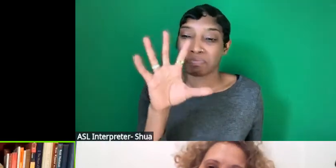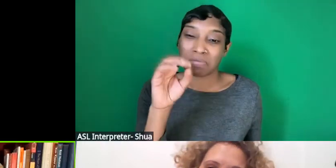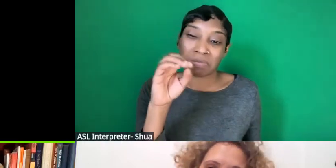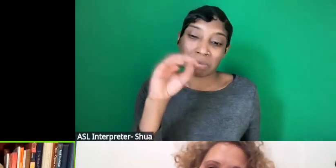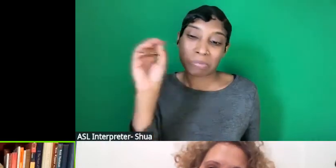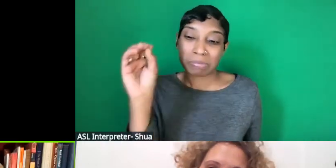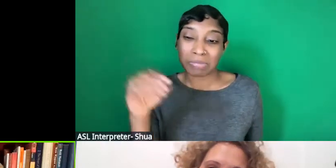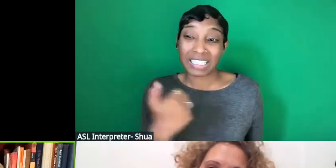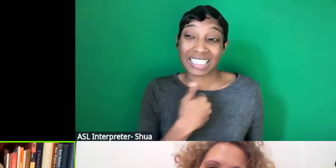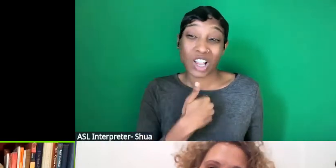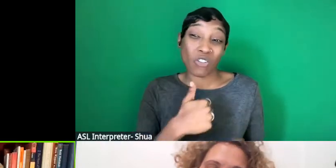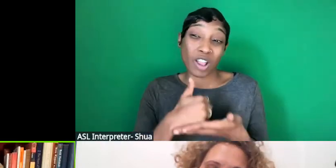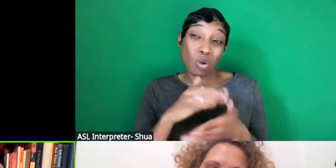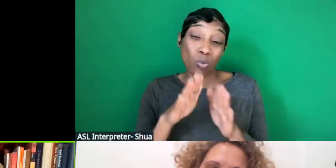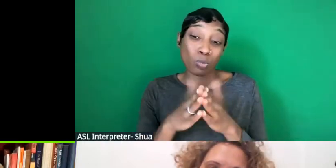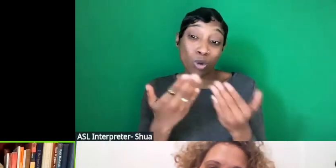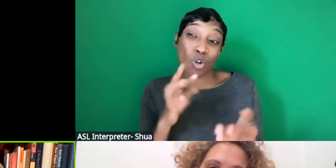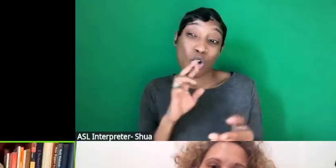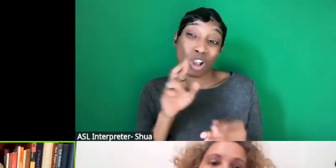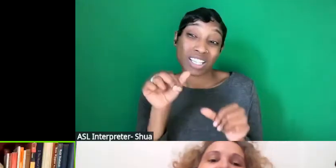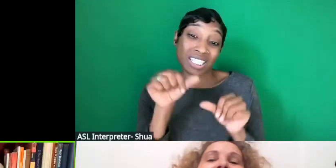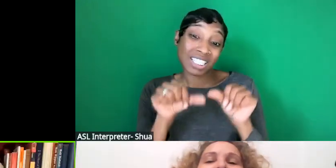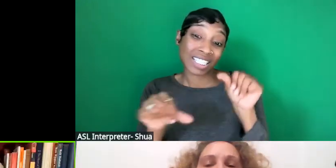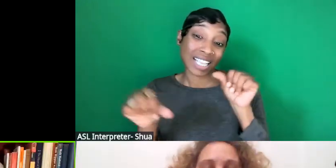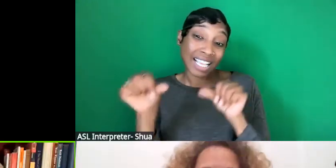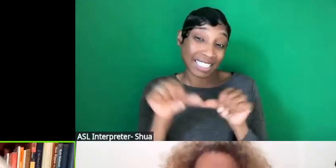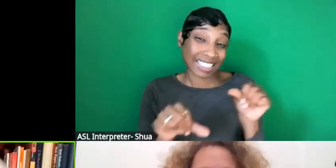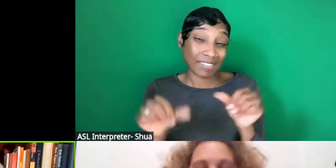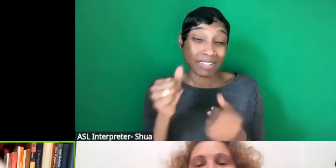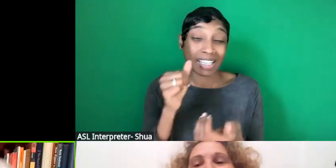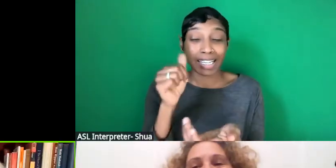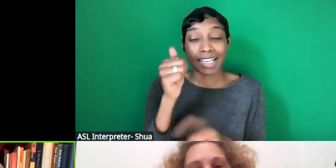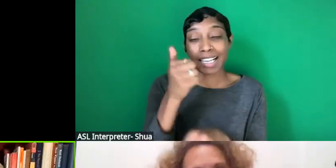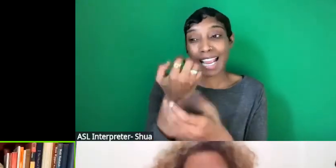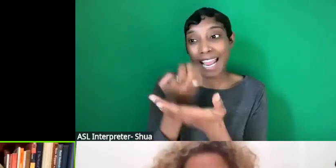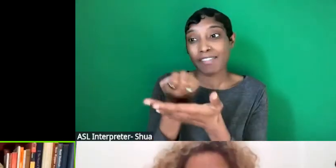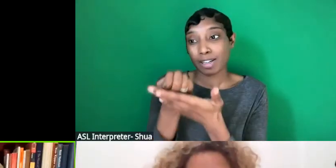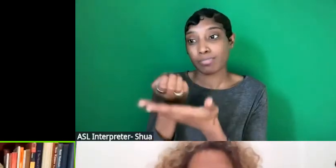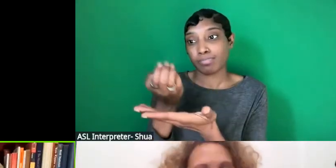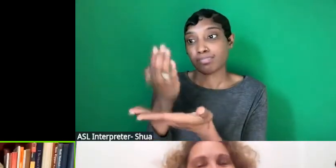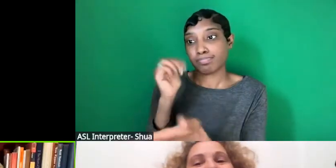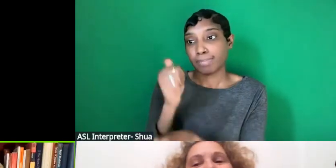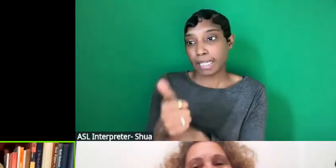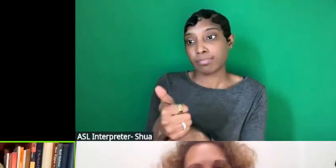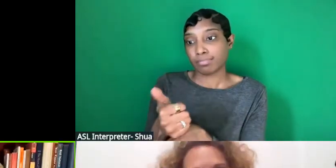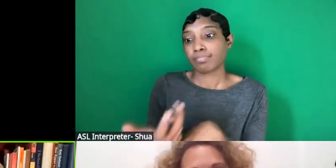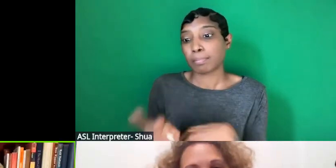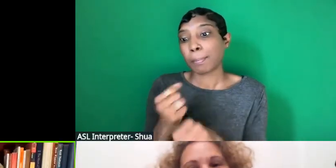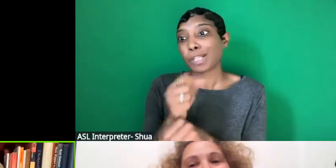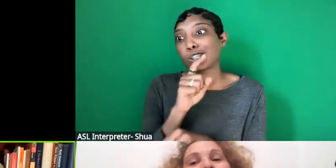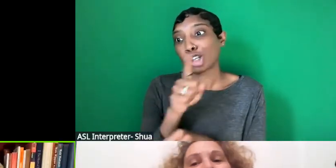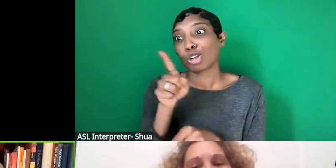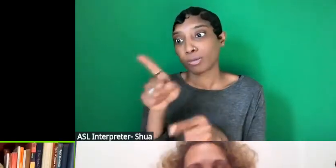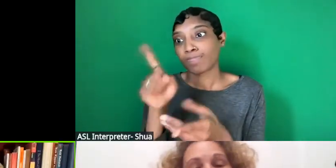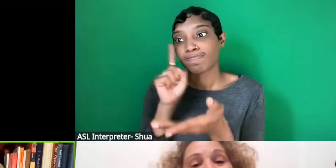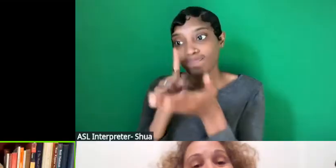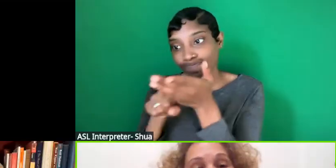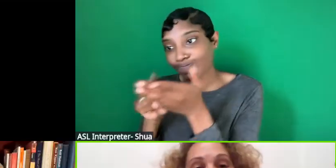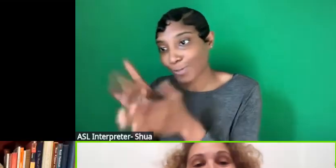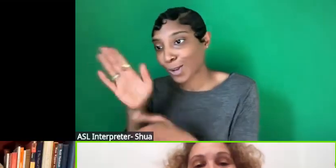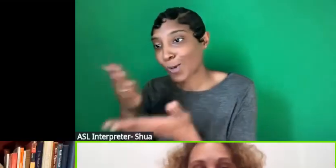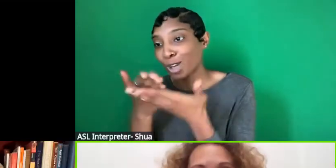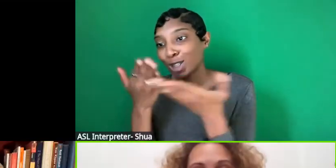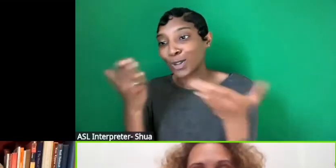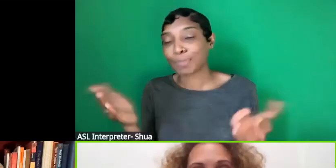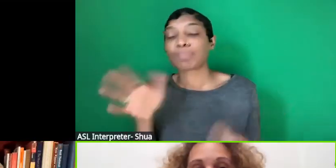actually based on scientific evidence. So make sure you check your sources.